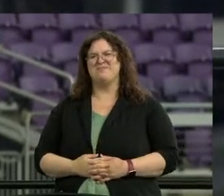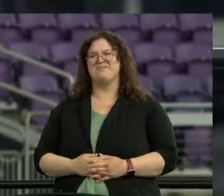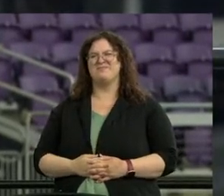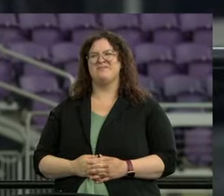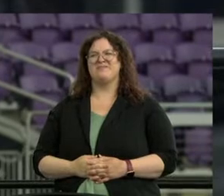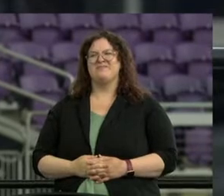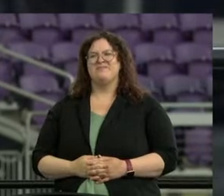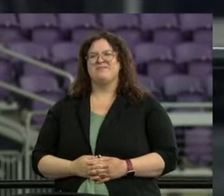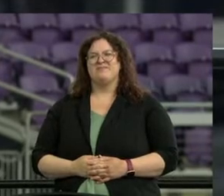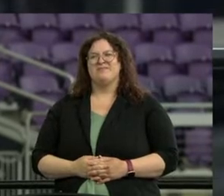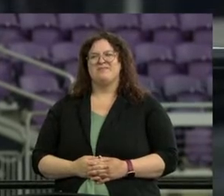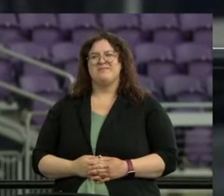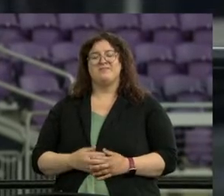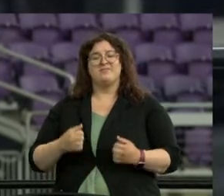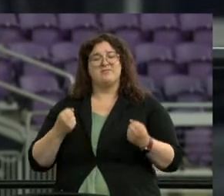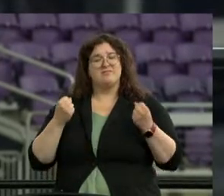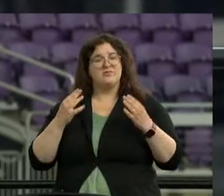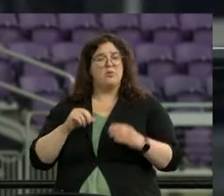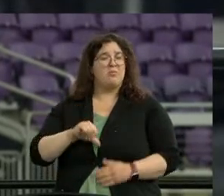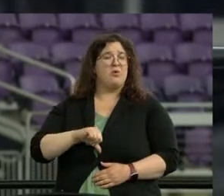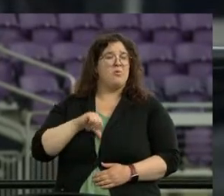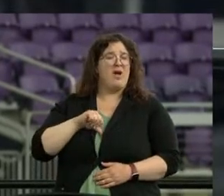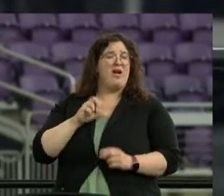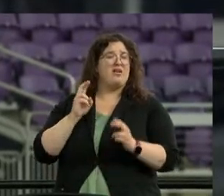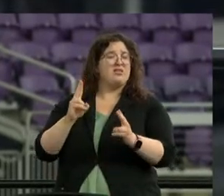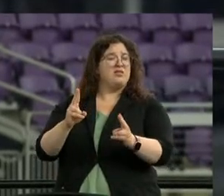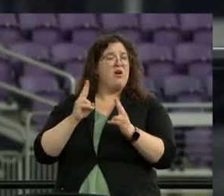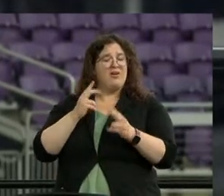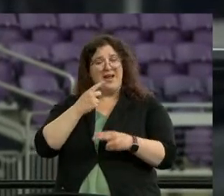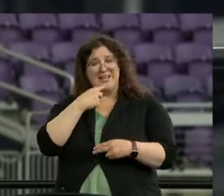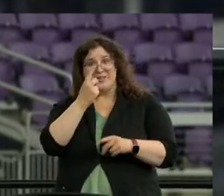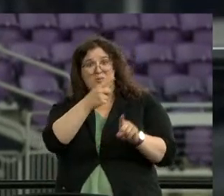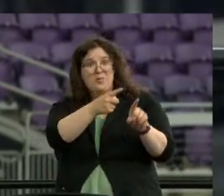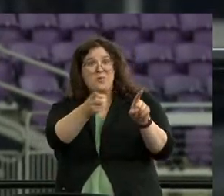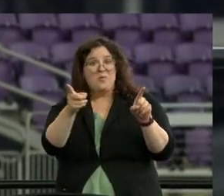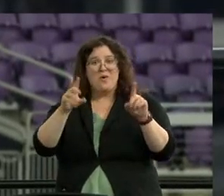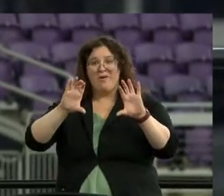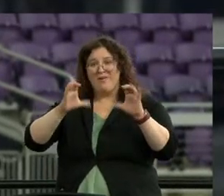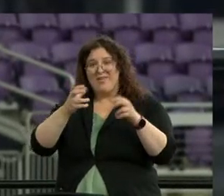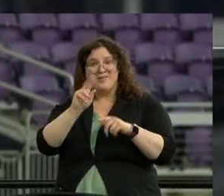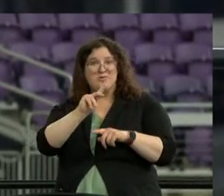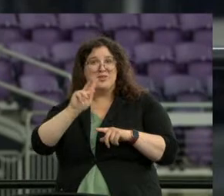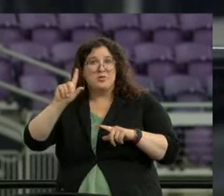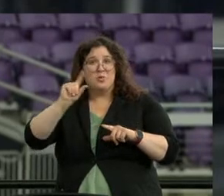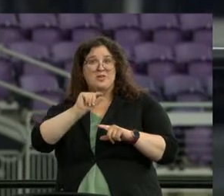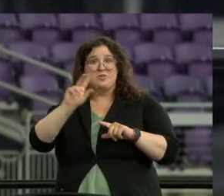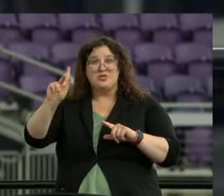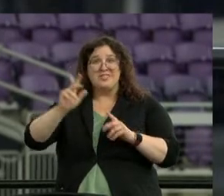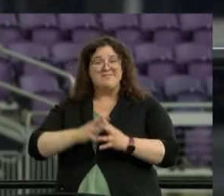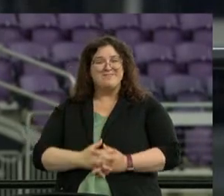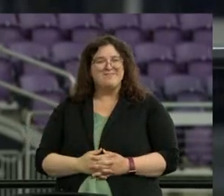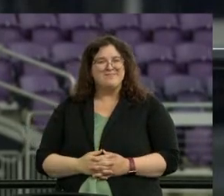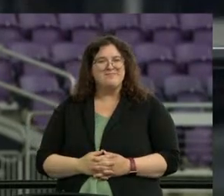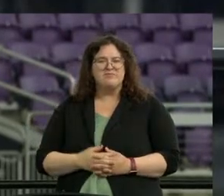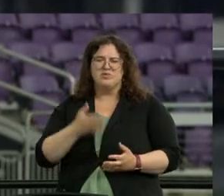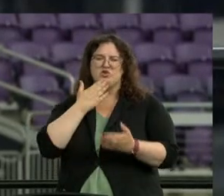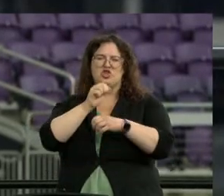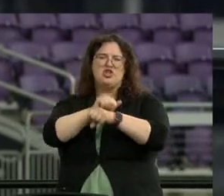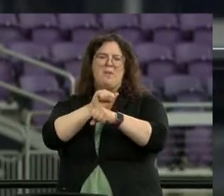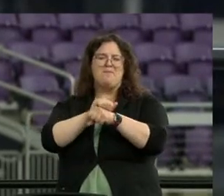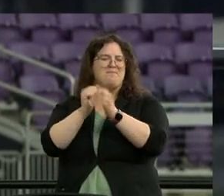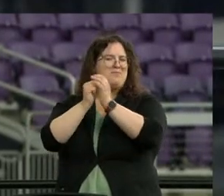It is with overwhelming pride and honor I say to you, the class of 2023, well done